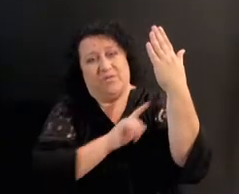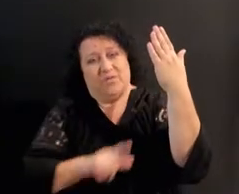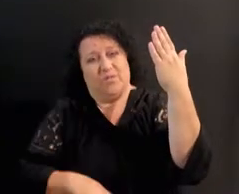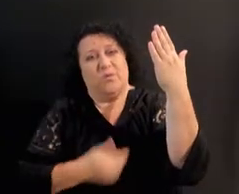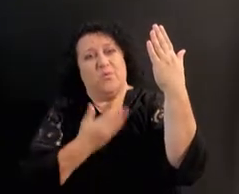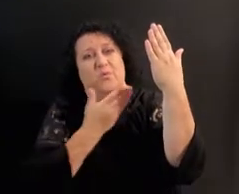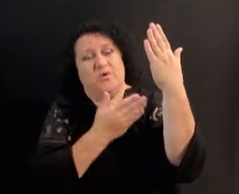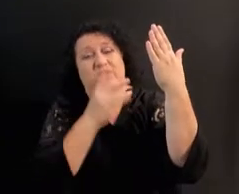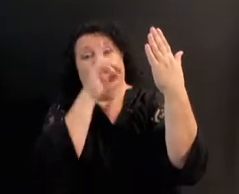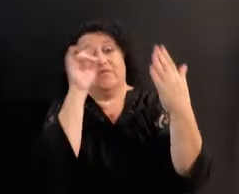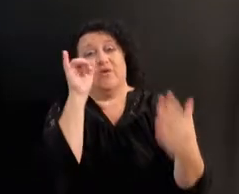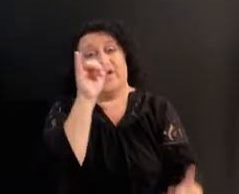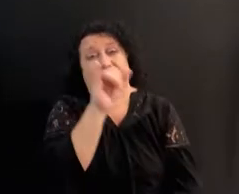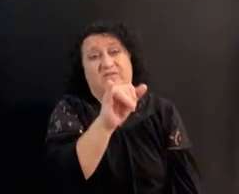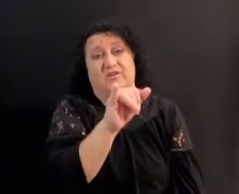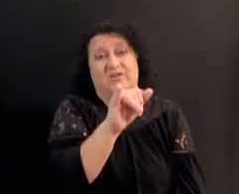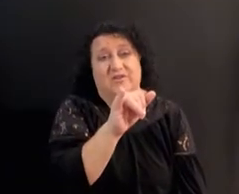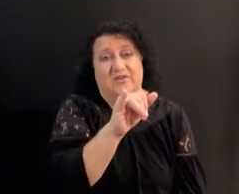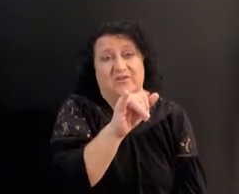forever.